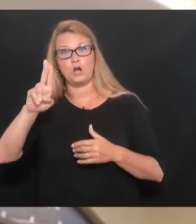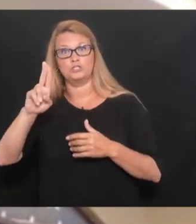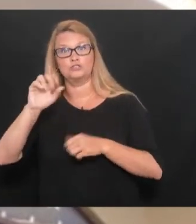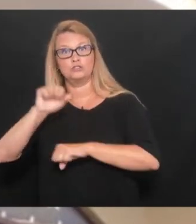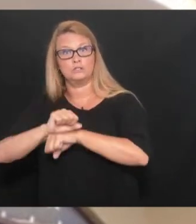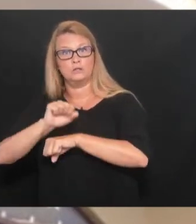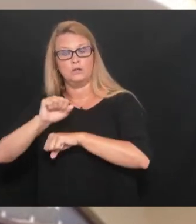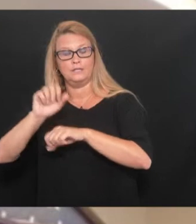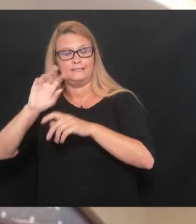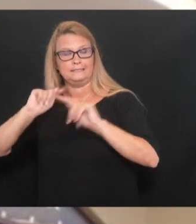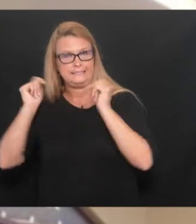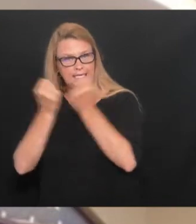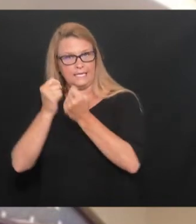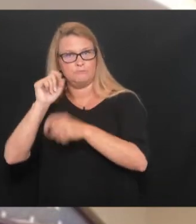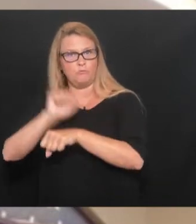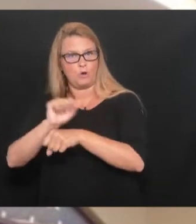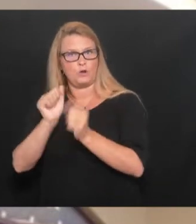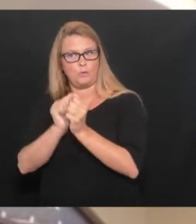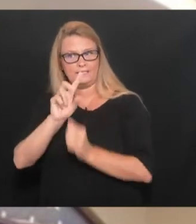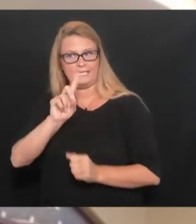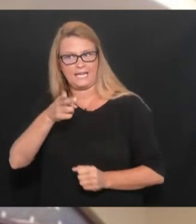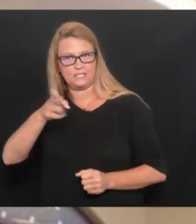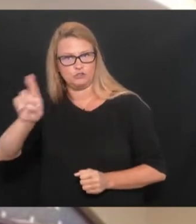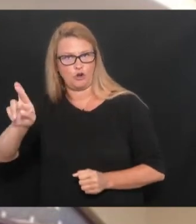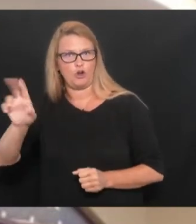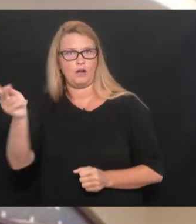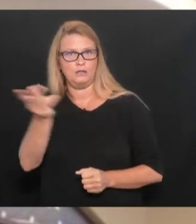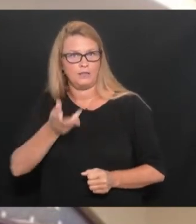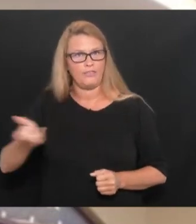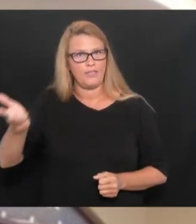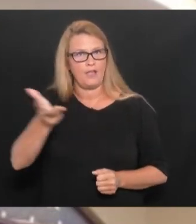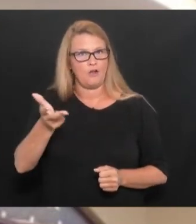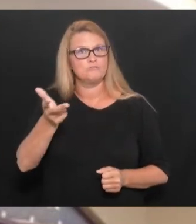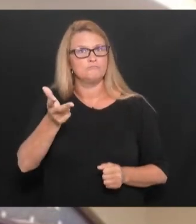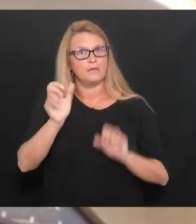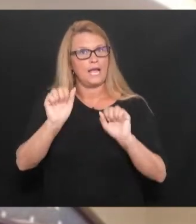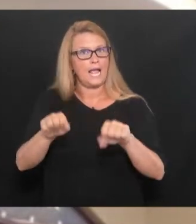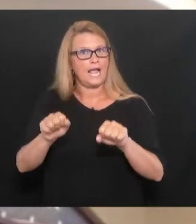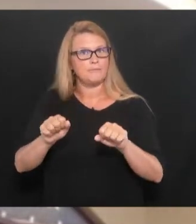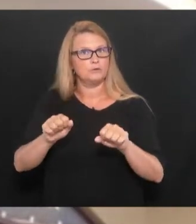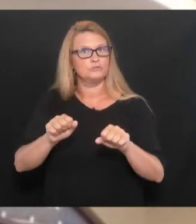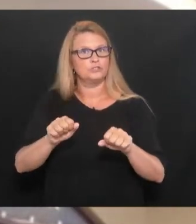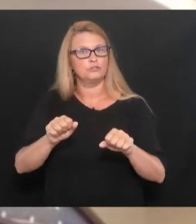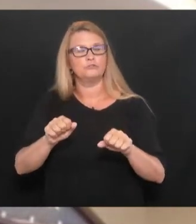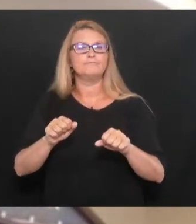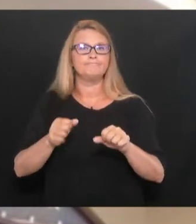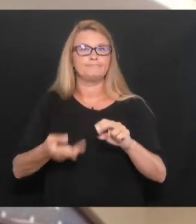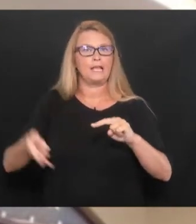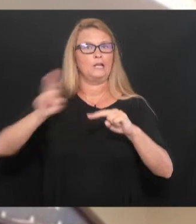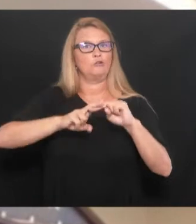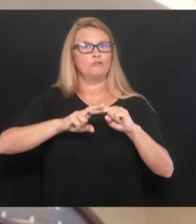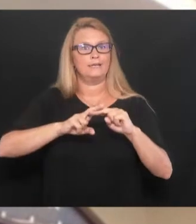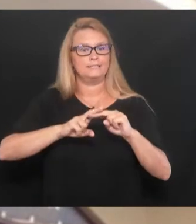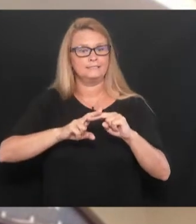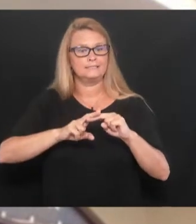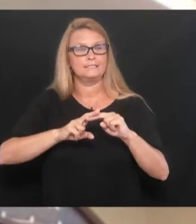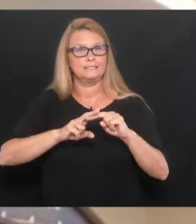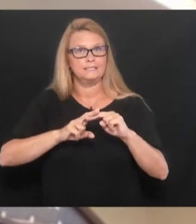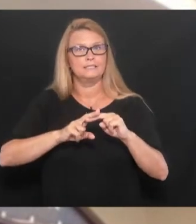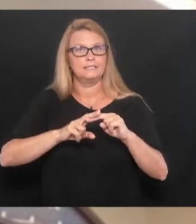with the DHHR lab are able to ramp up the speed to draw, that